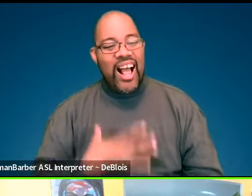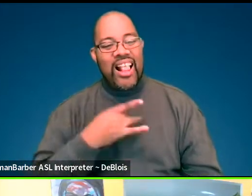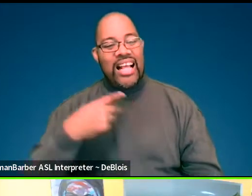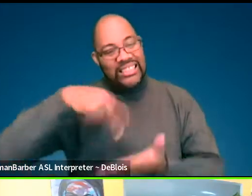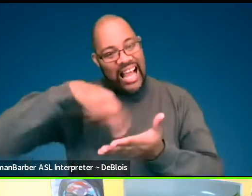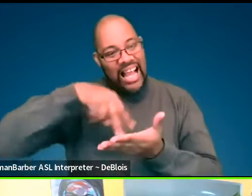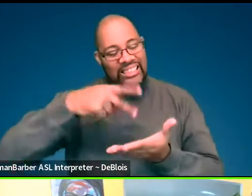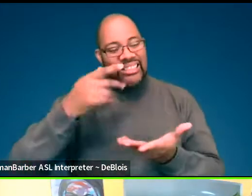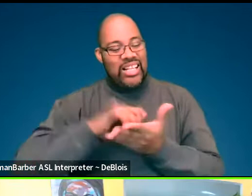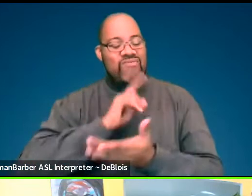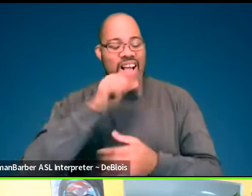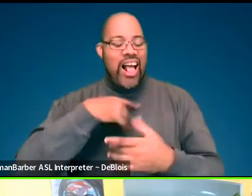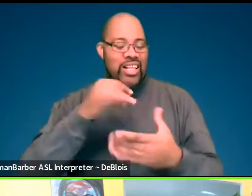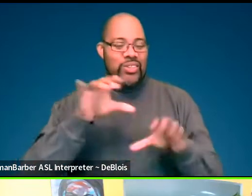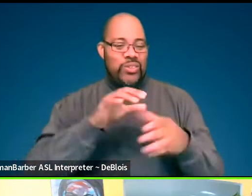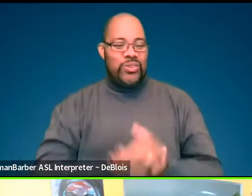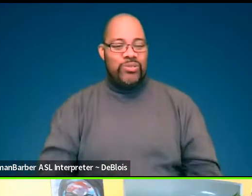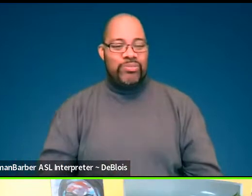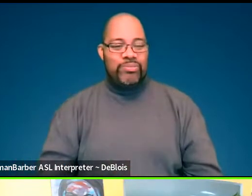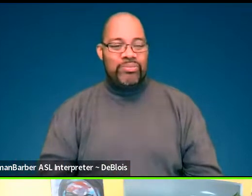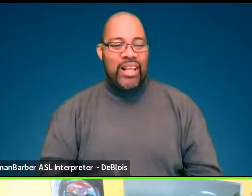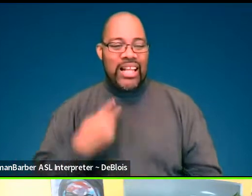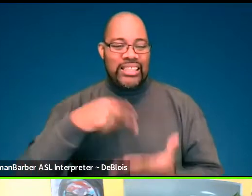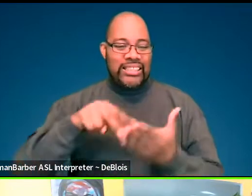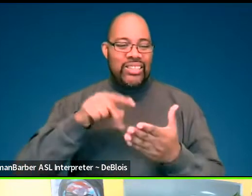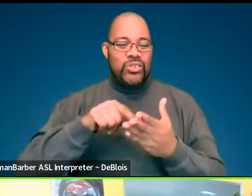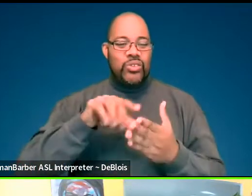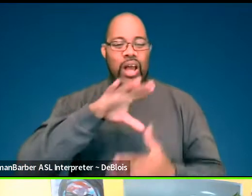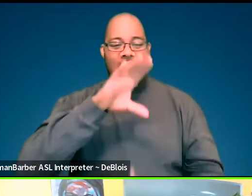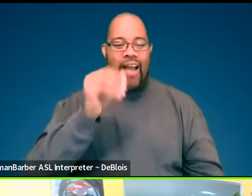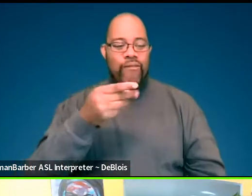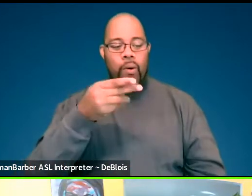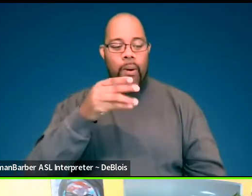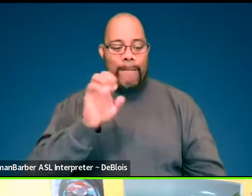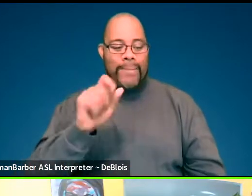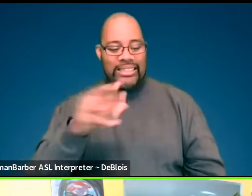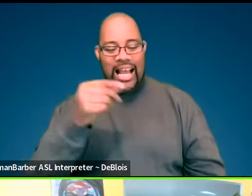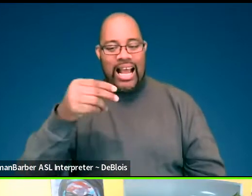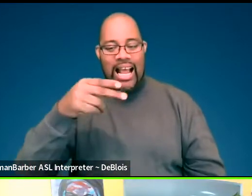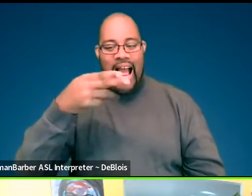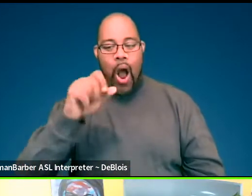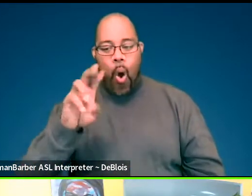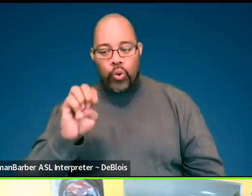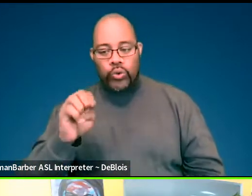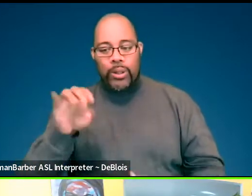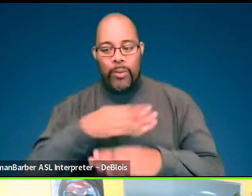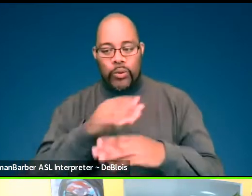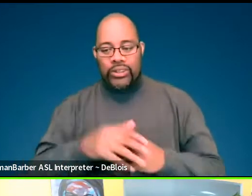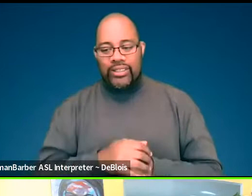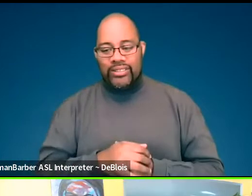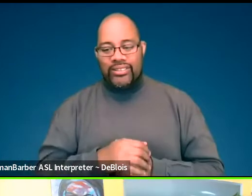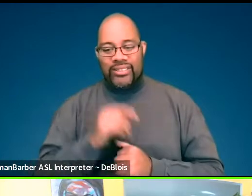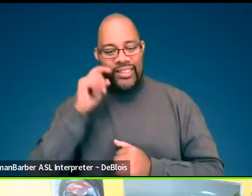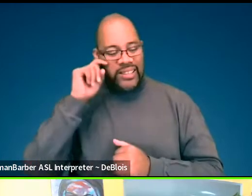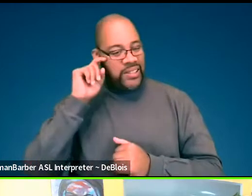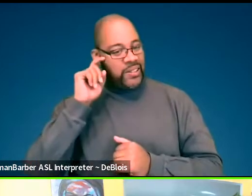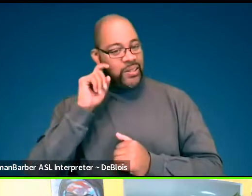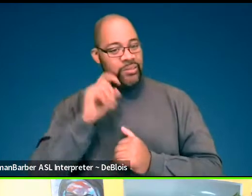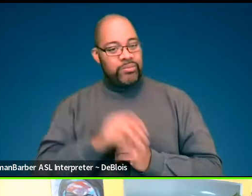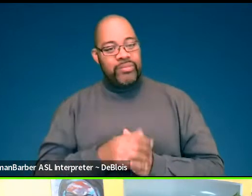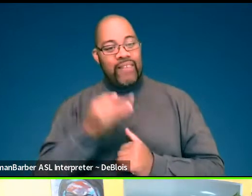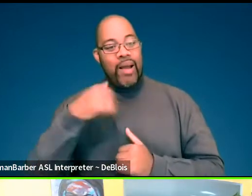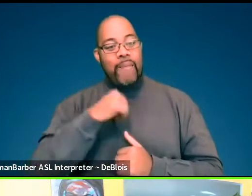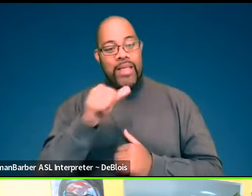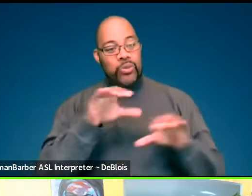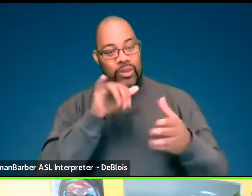dance. That's what I like to do. I like to dance to Afrobeat and house music, and it's how I can unwind and have fun. If I'm